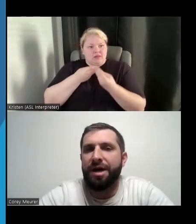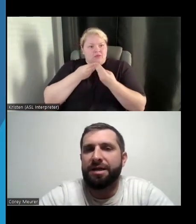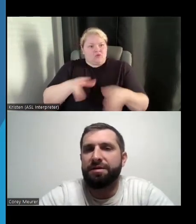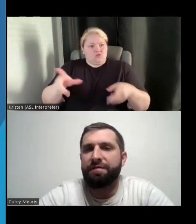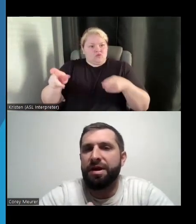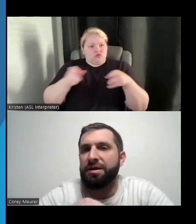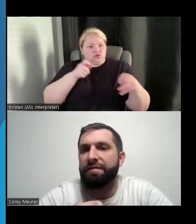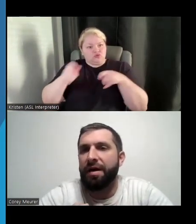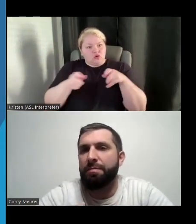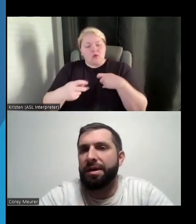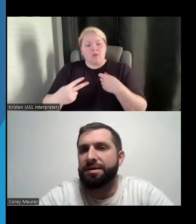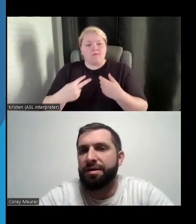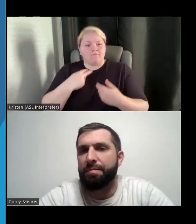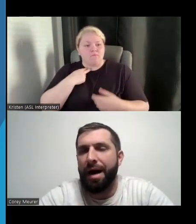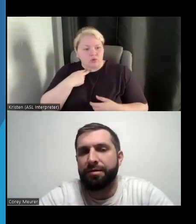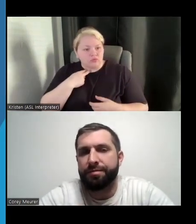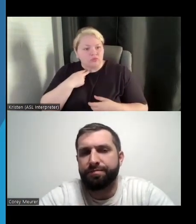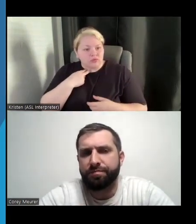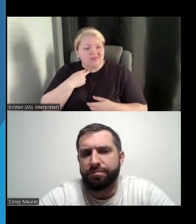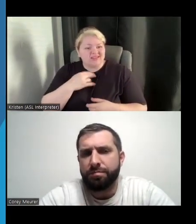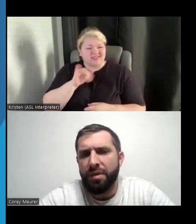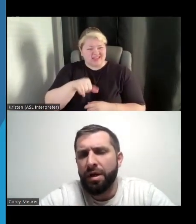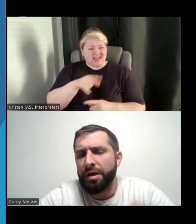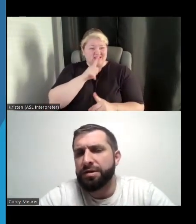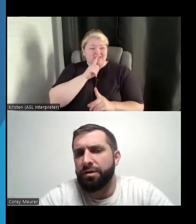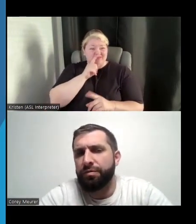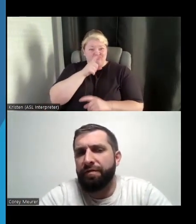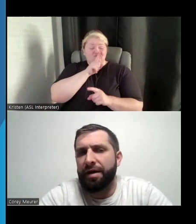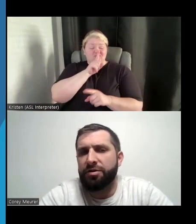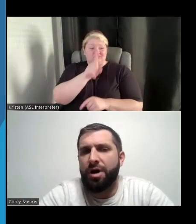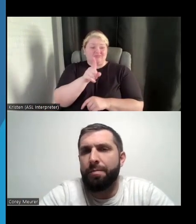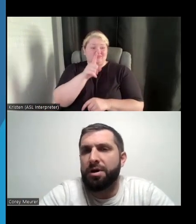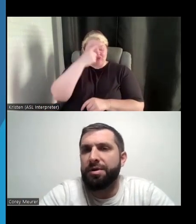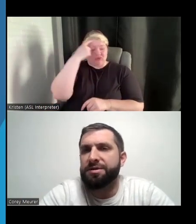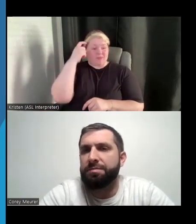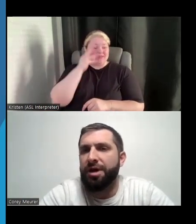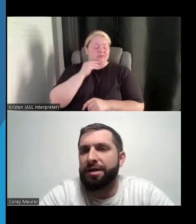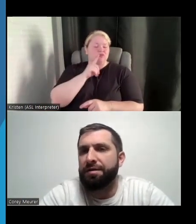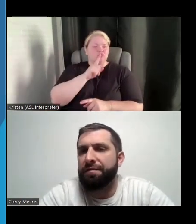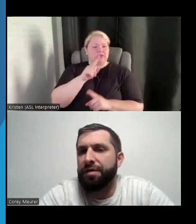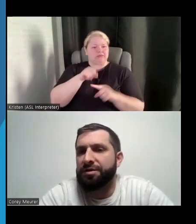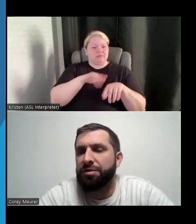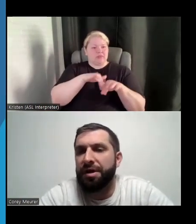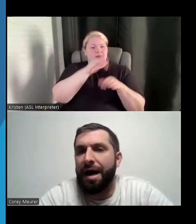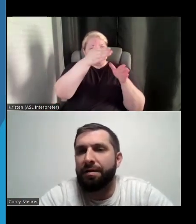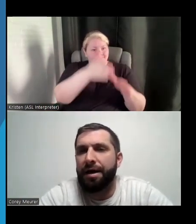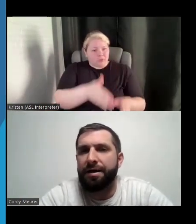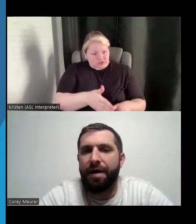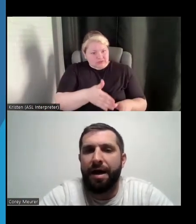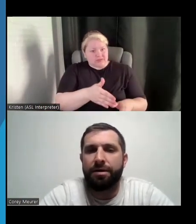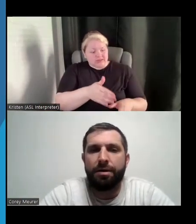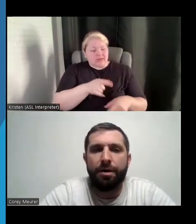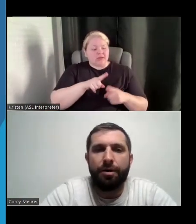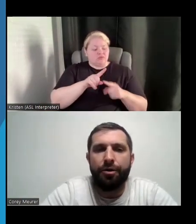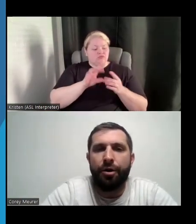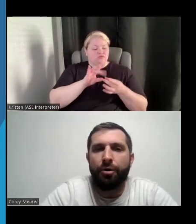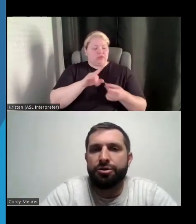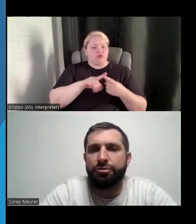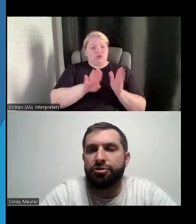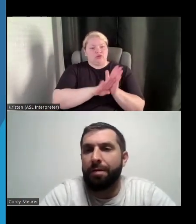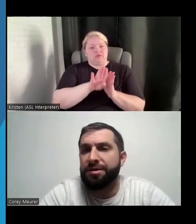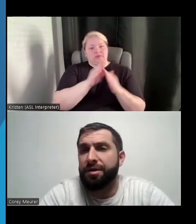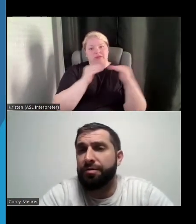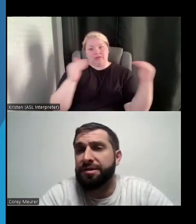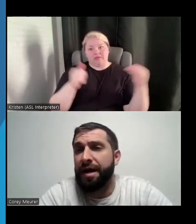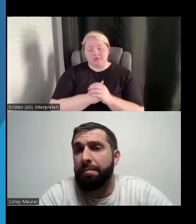is subjective and developmentally bound. So the fact that trauma can be subjective, that's really highlighting that no